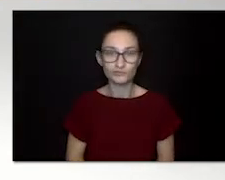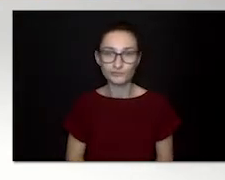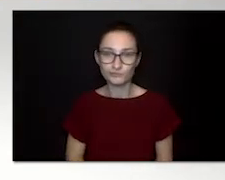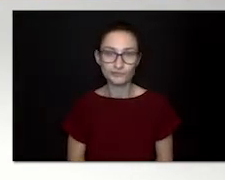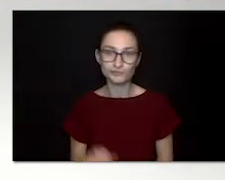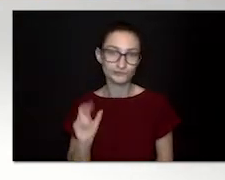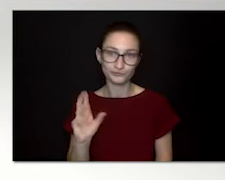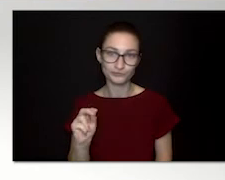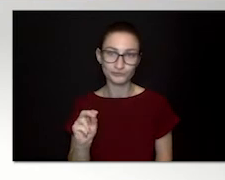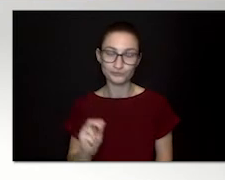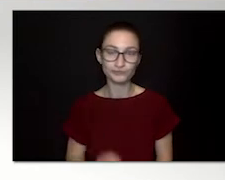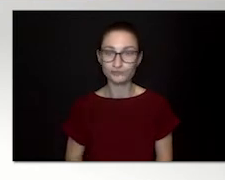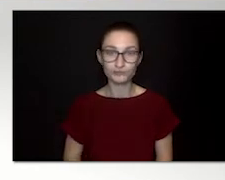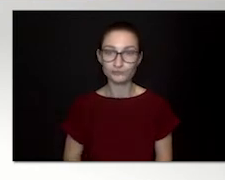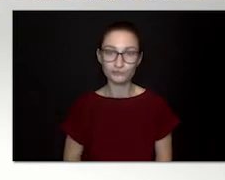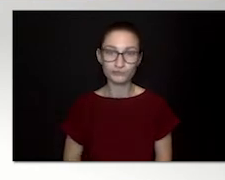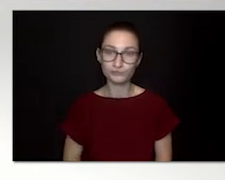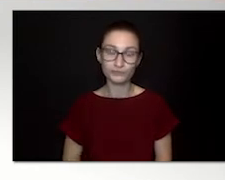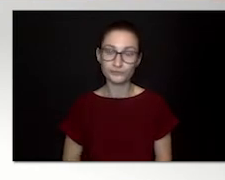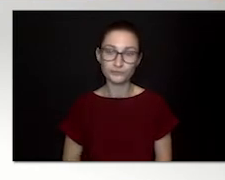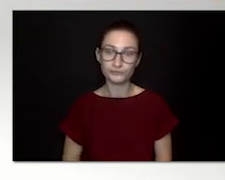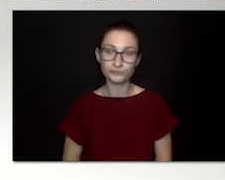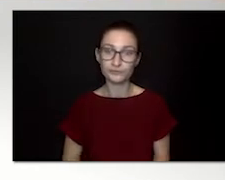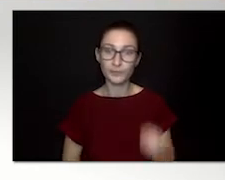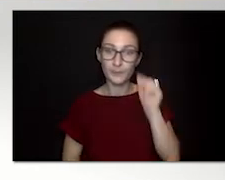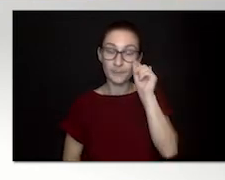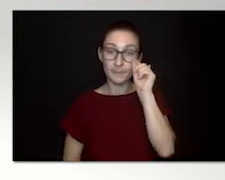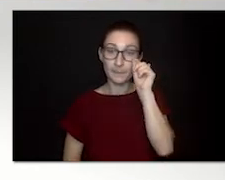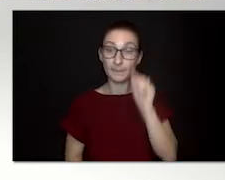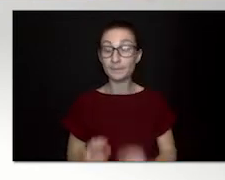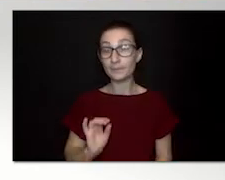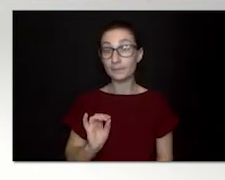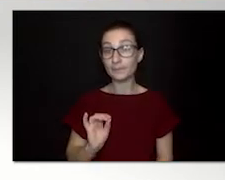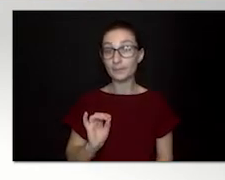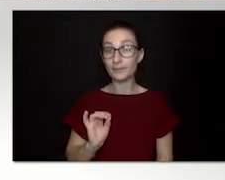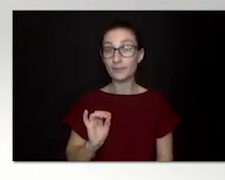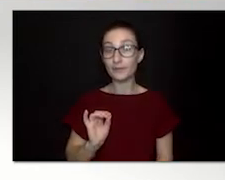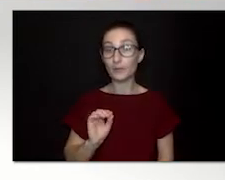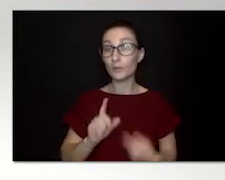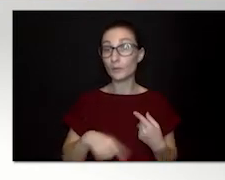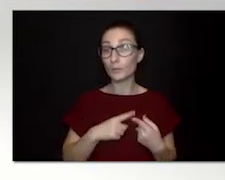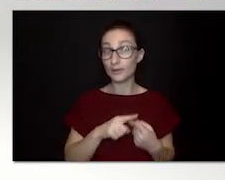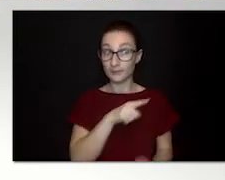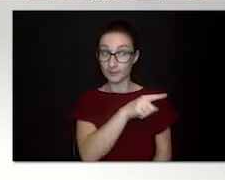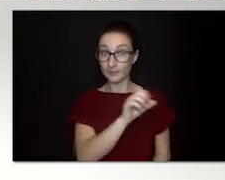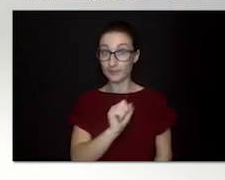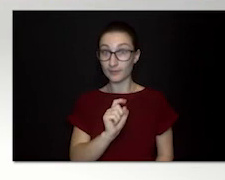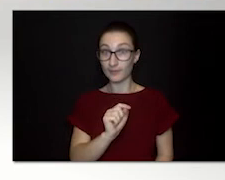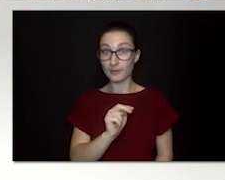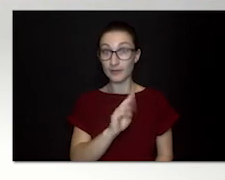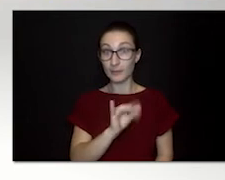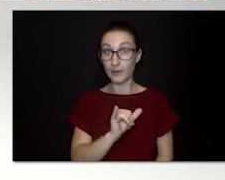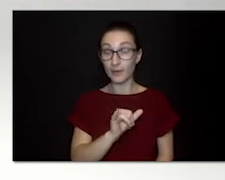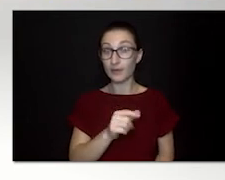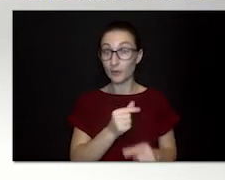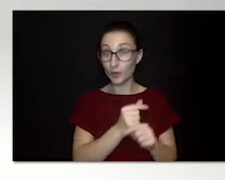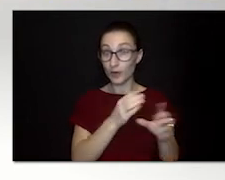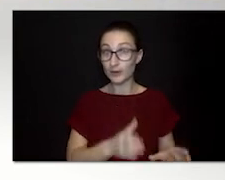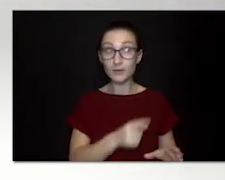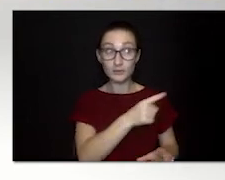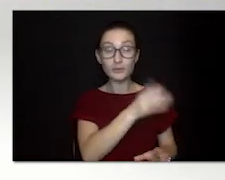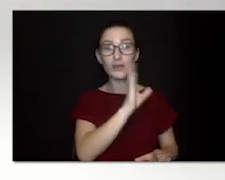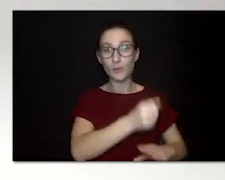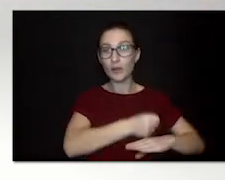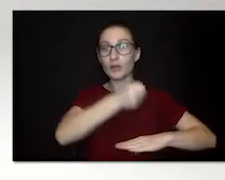So unfortunately, no, that is not something that can be done, because when the standby guardian is appointed, they're appointed as guardian until